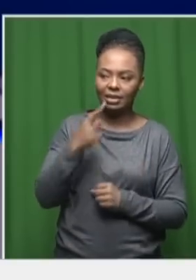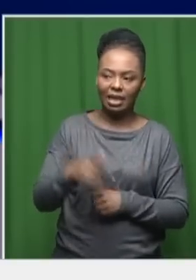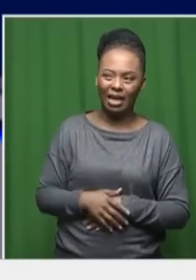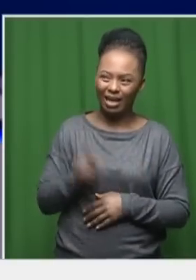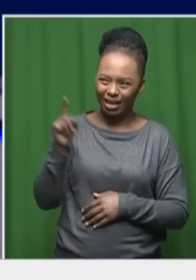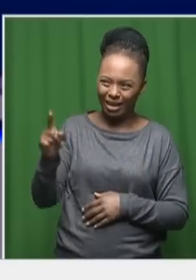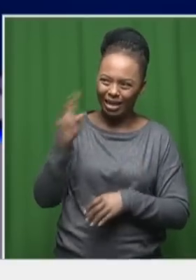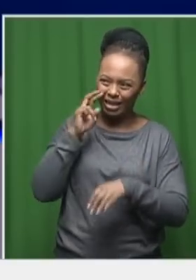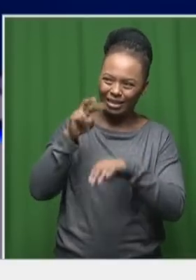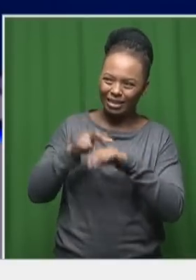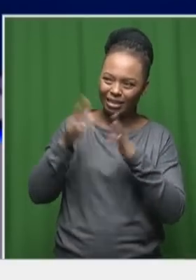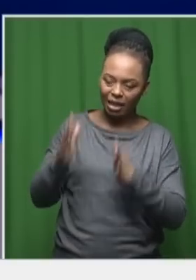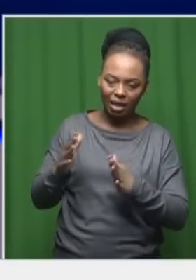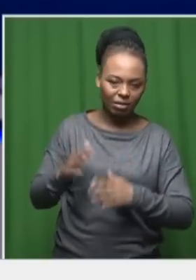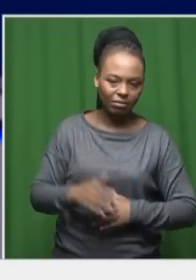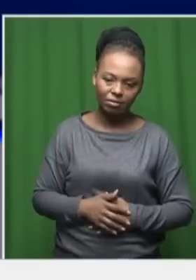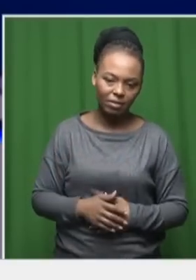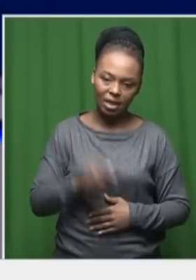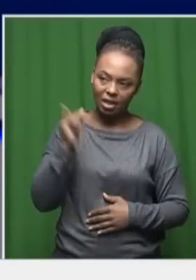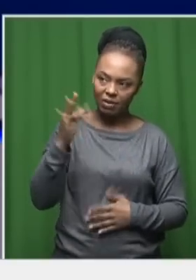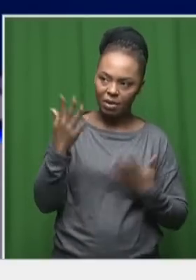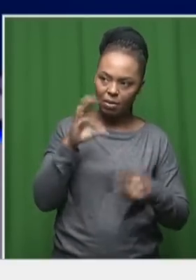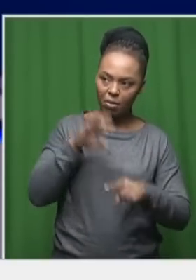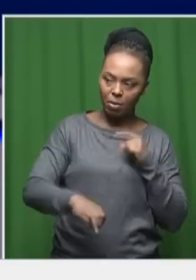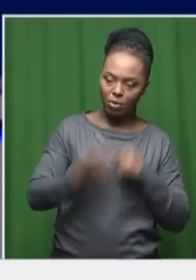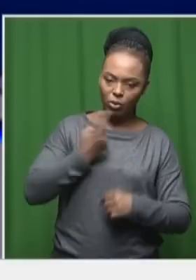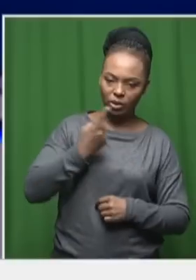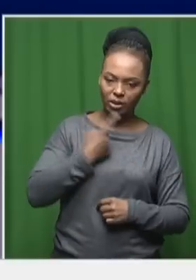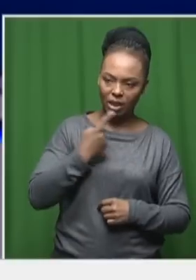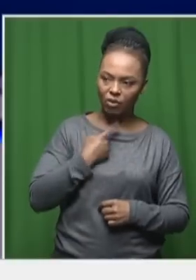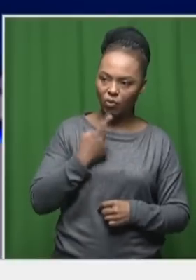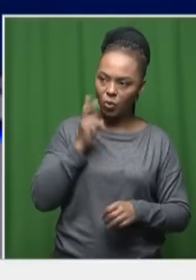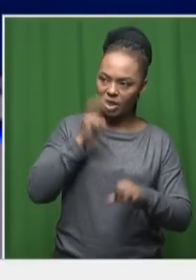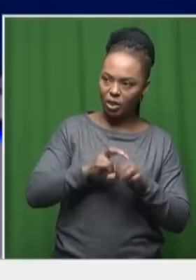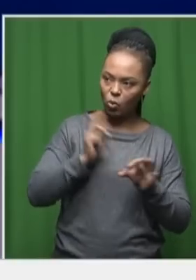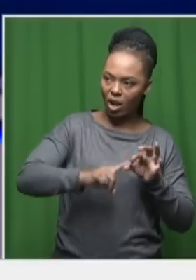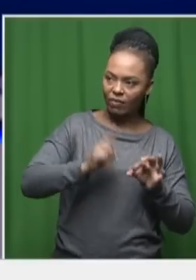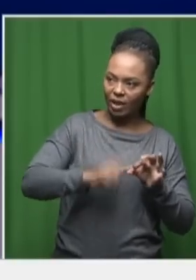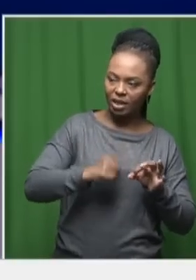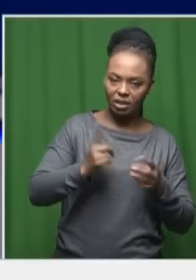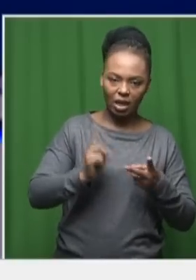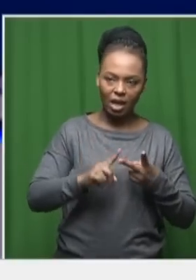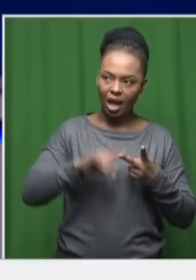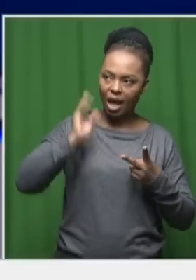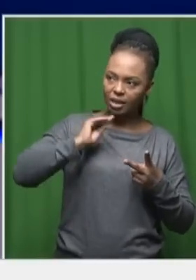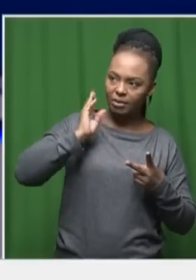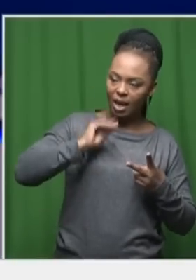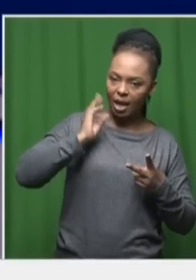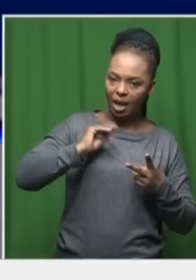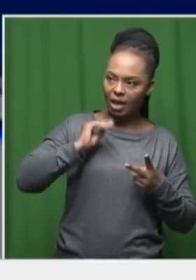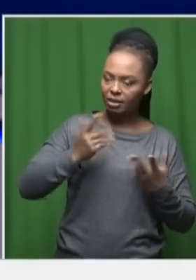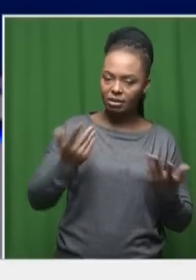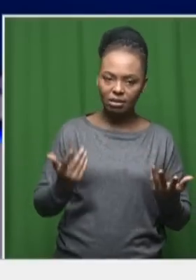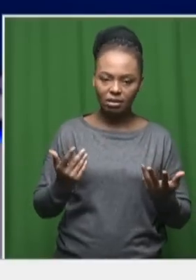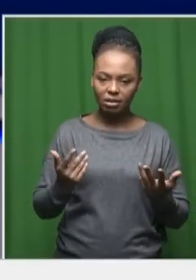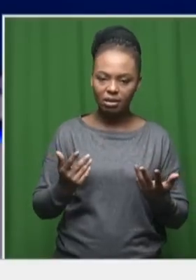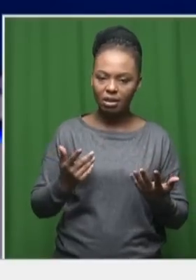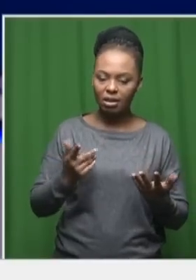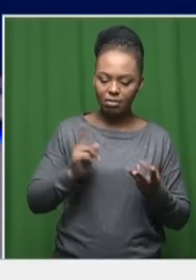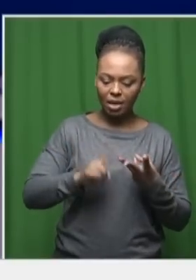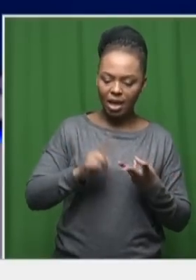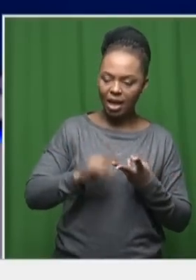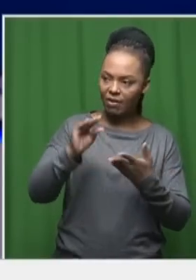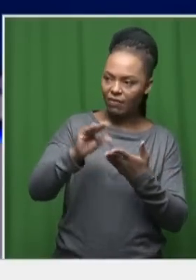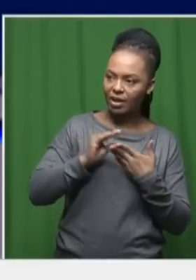are people who, if you found yourself in a position which really you don't need any qualifications for, you don't really need any experience, and most importantly, you don't need to give return on investment